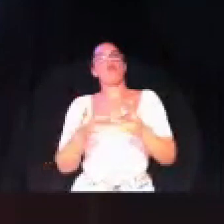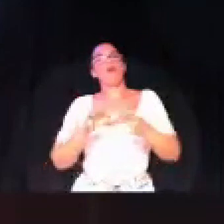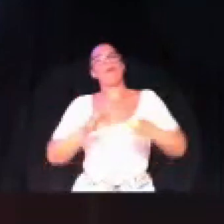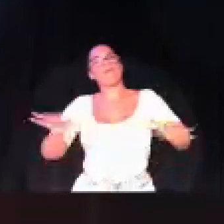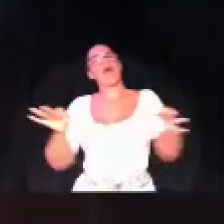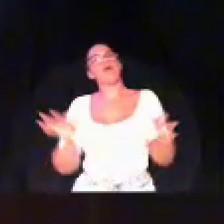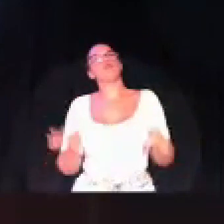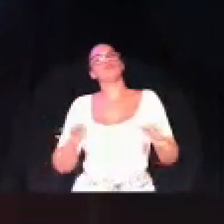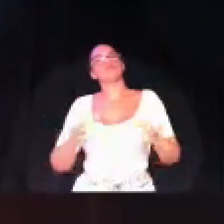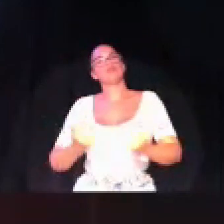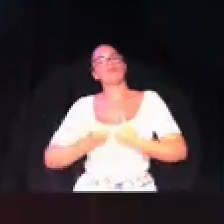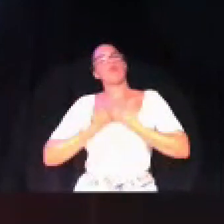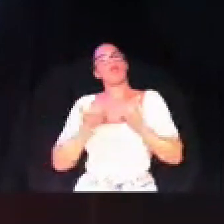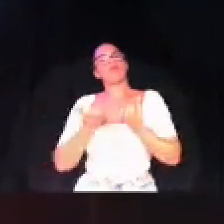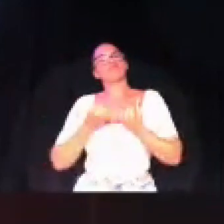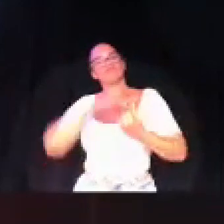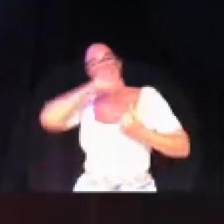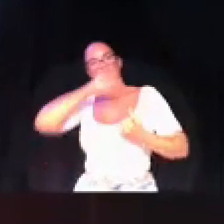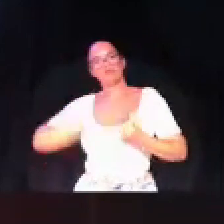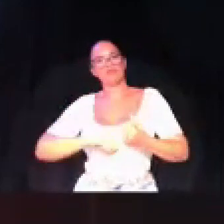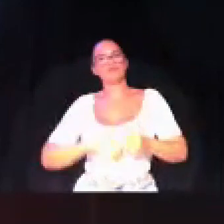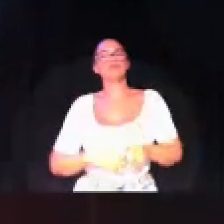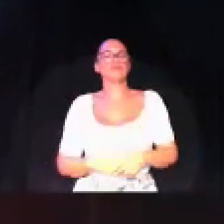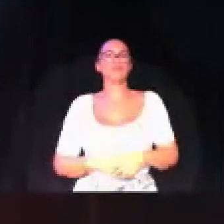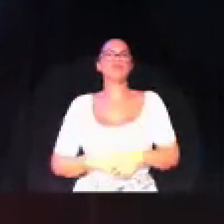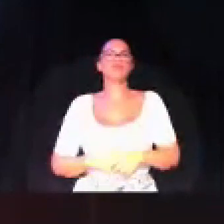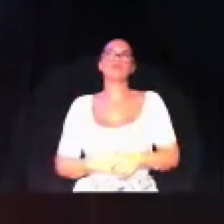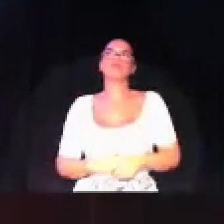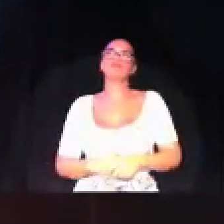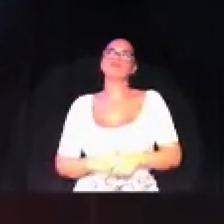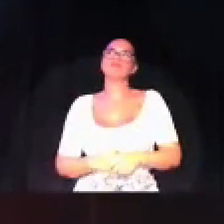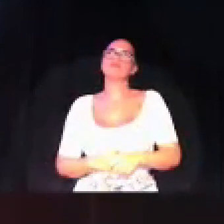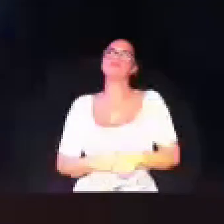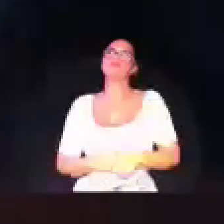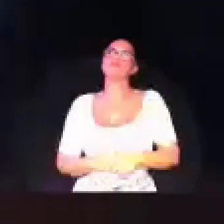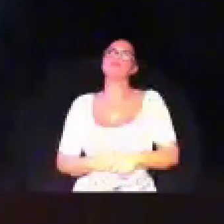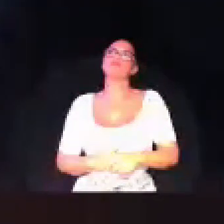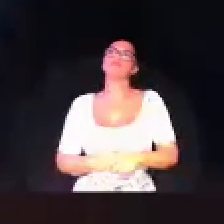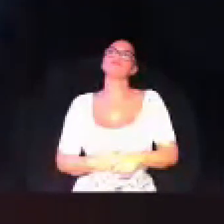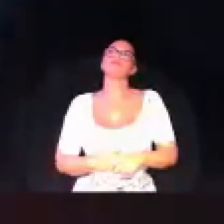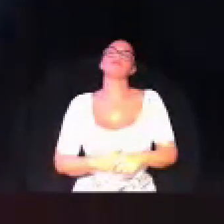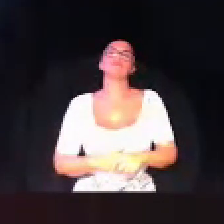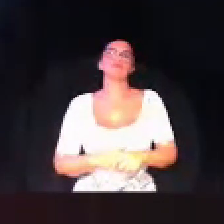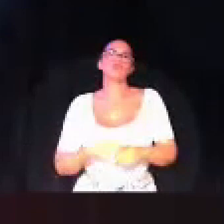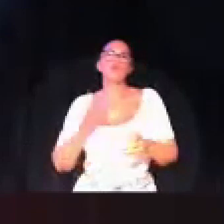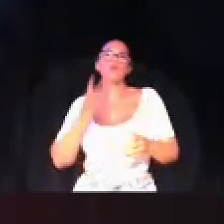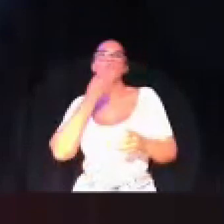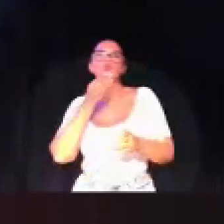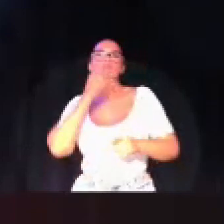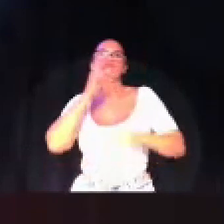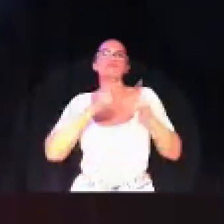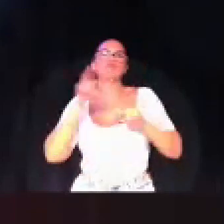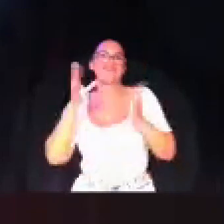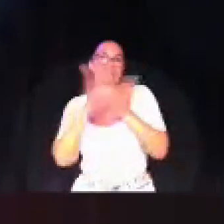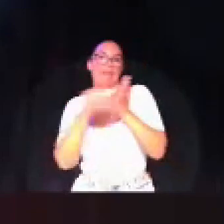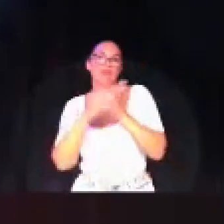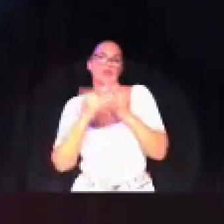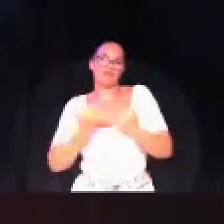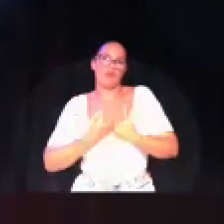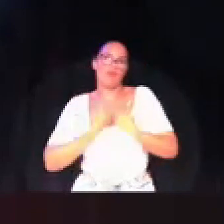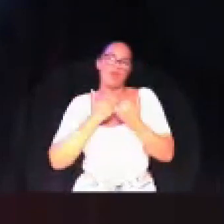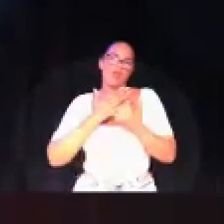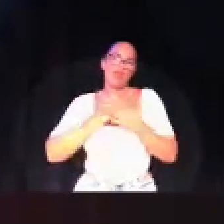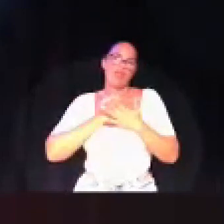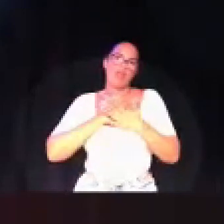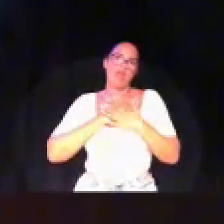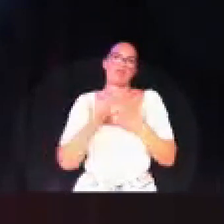like honed in on something. And then this is just another way of kind of like processing that, I guess, in a live situation. Brilliant. Yeah.